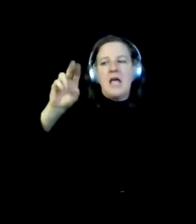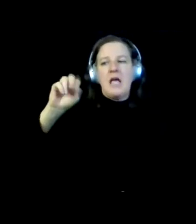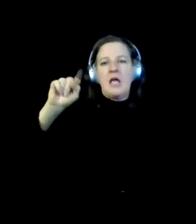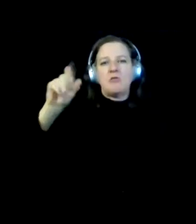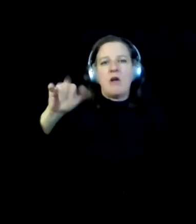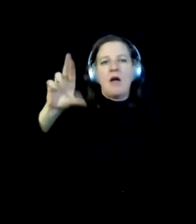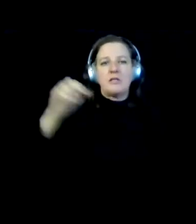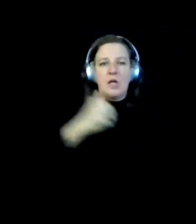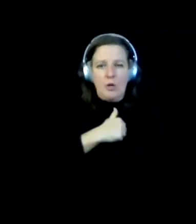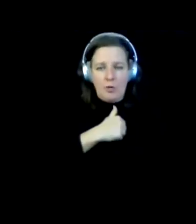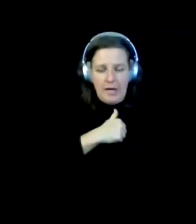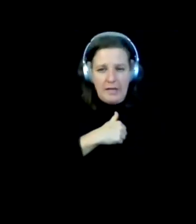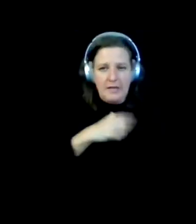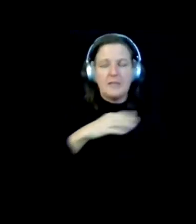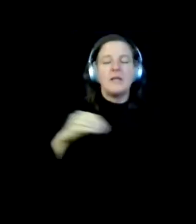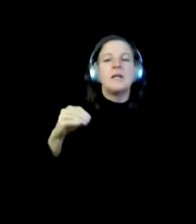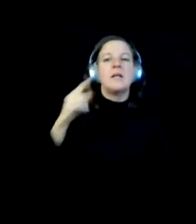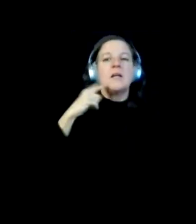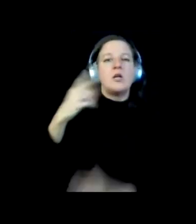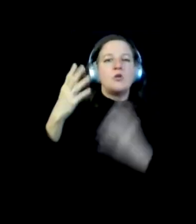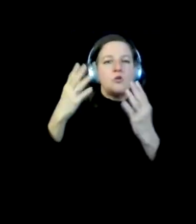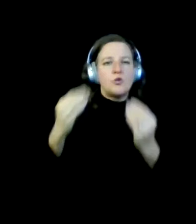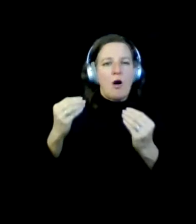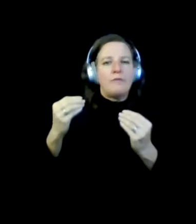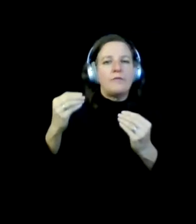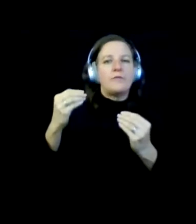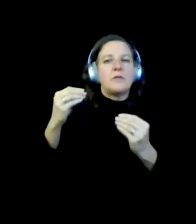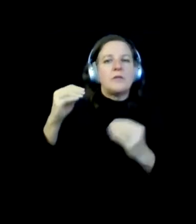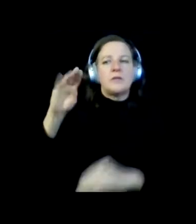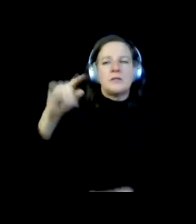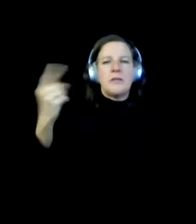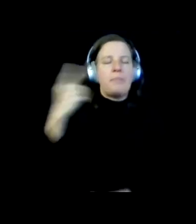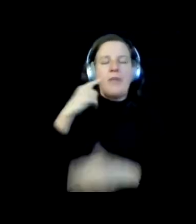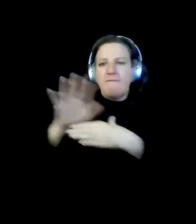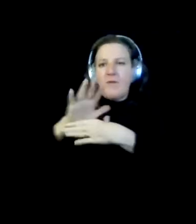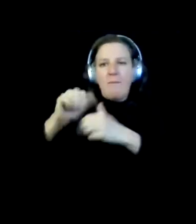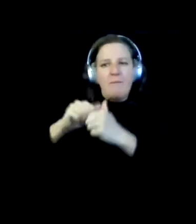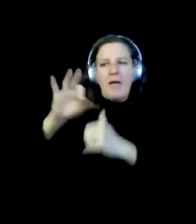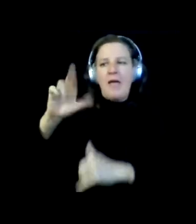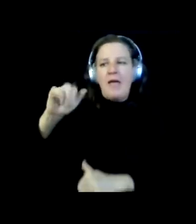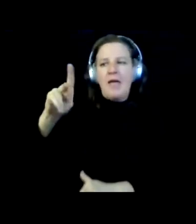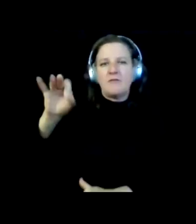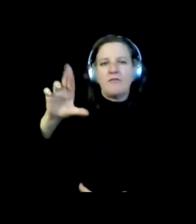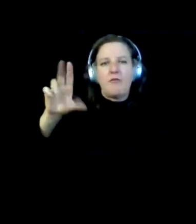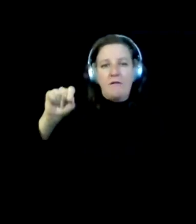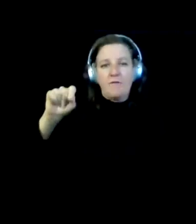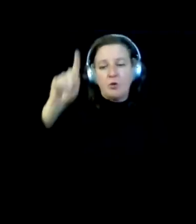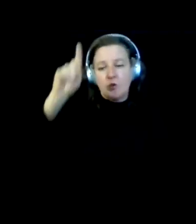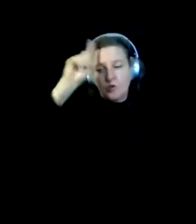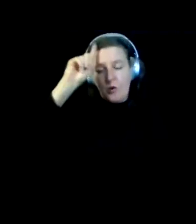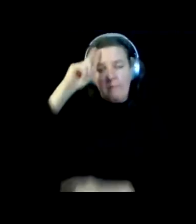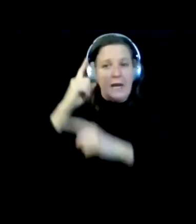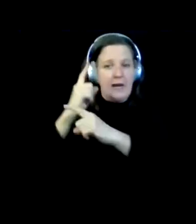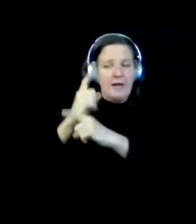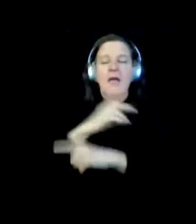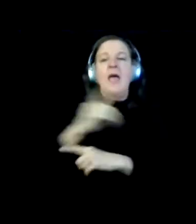Museum für Moderne Kunst in Frankfurt, Germany, and she has participated in group exhibitions, including the